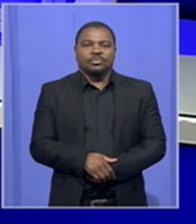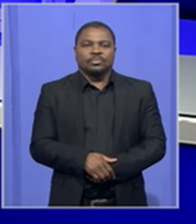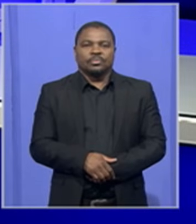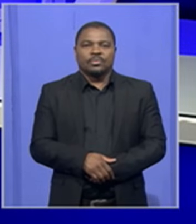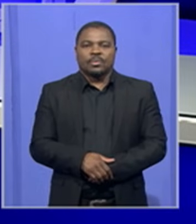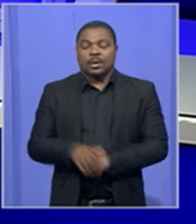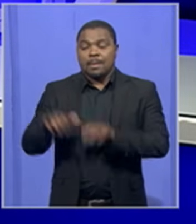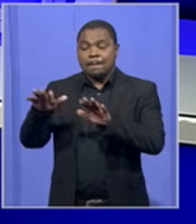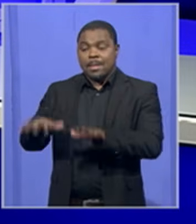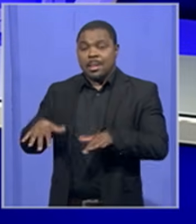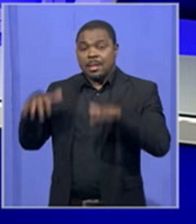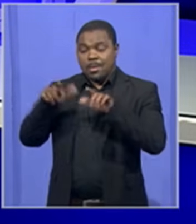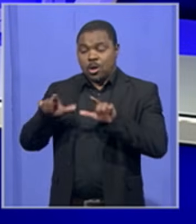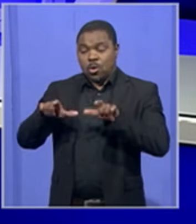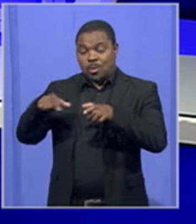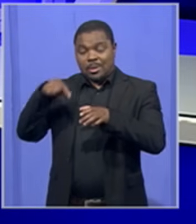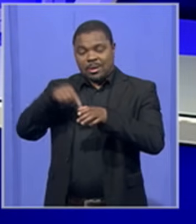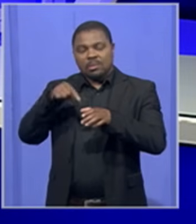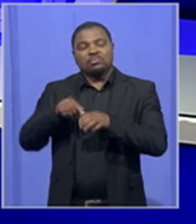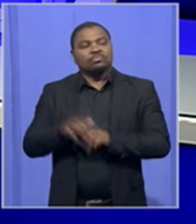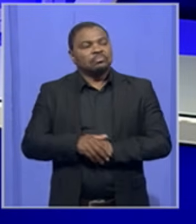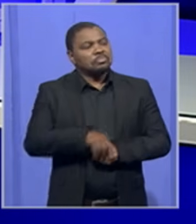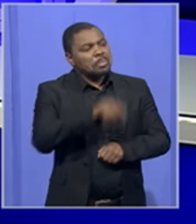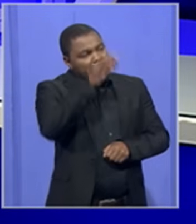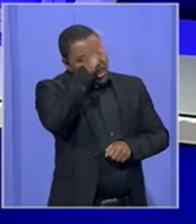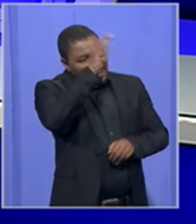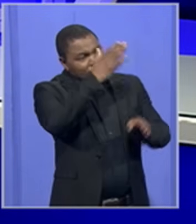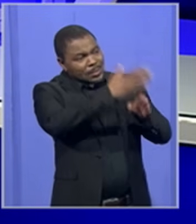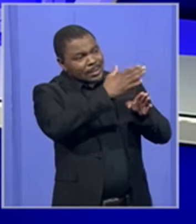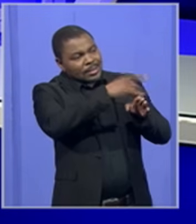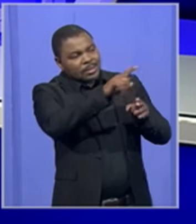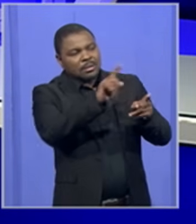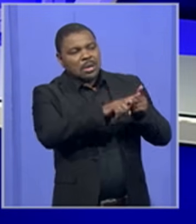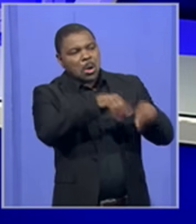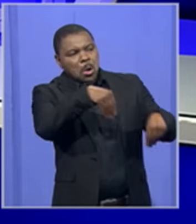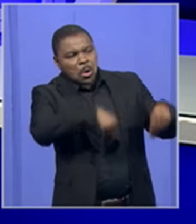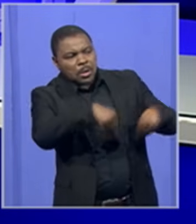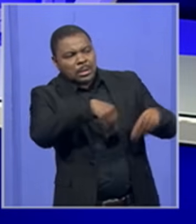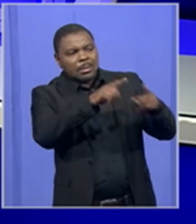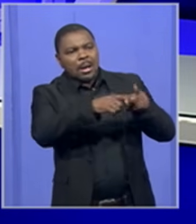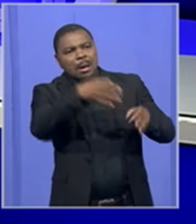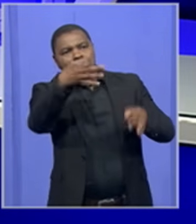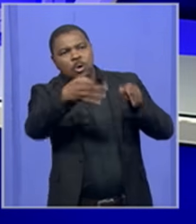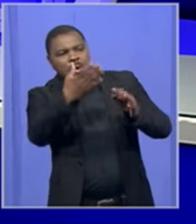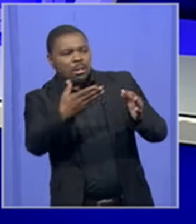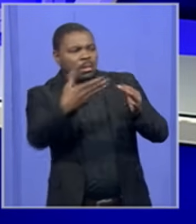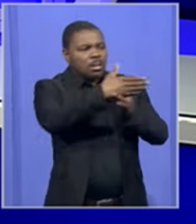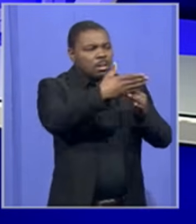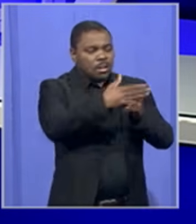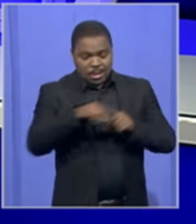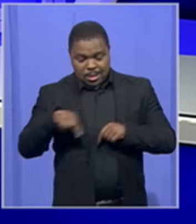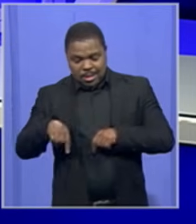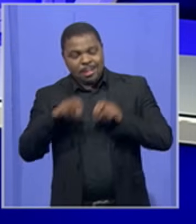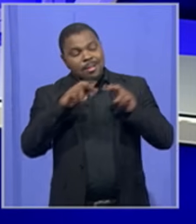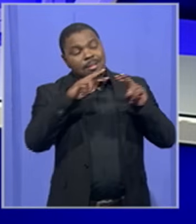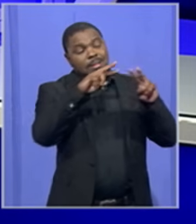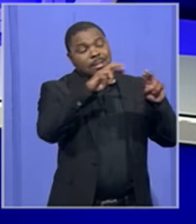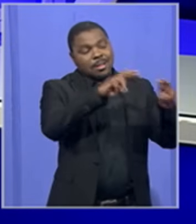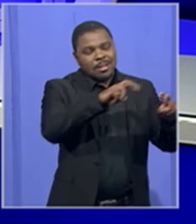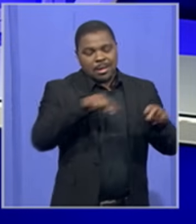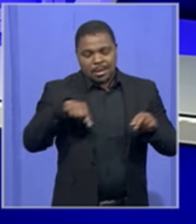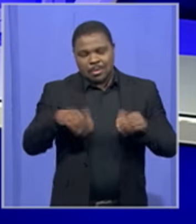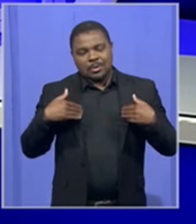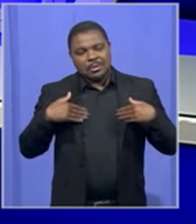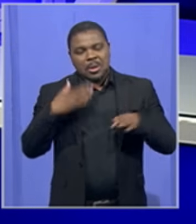Komiti ya nakwana ya Parliamentary e batlisisang magato a bonweenwee le itshunyogo ya sepolotiki mo lephateng la tshireletso e simolotse tiro